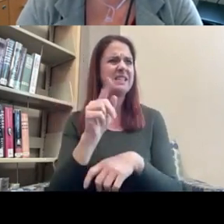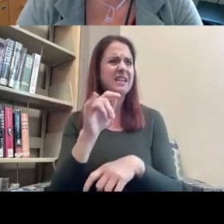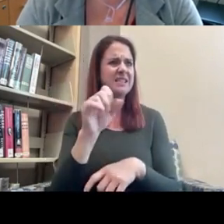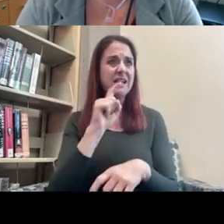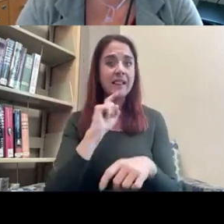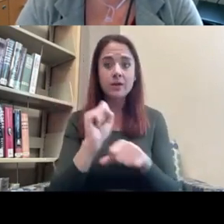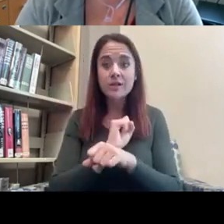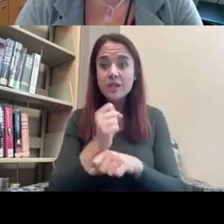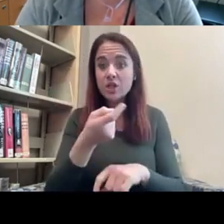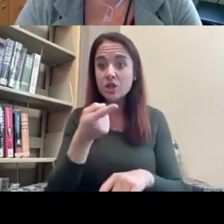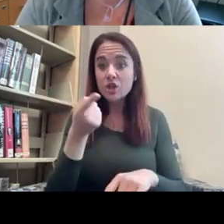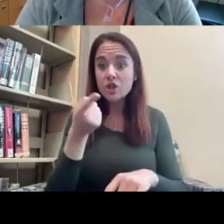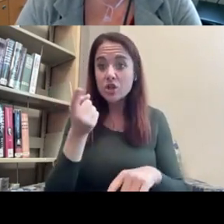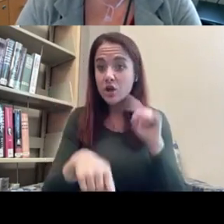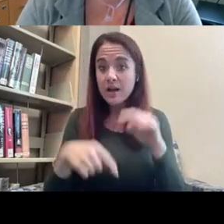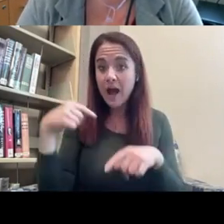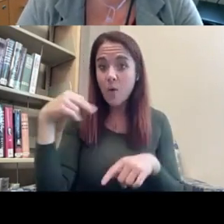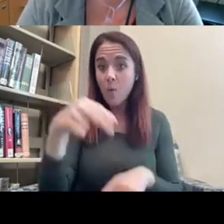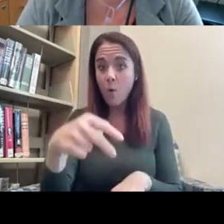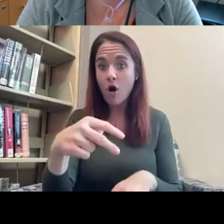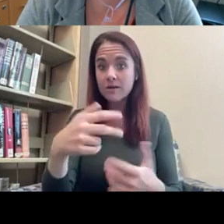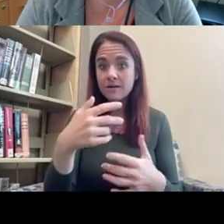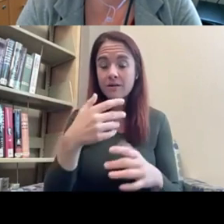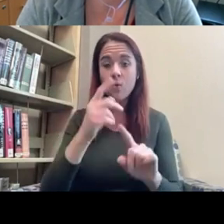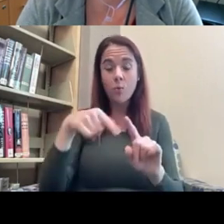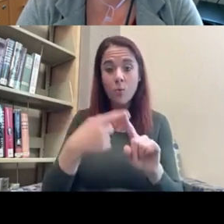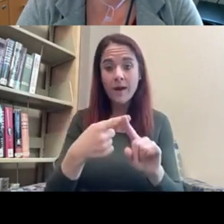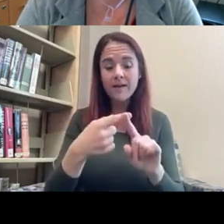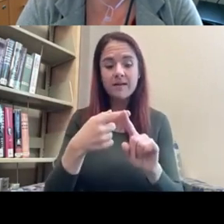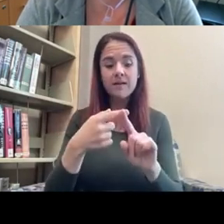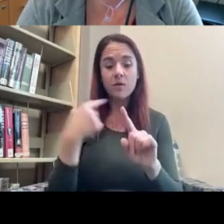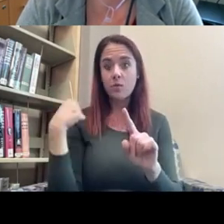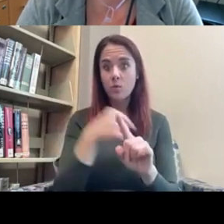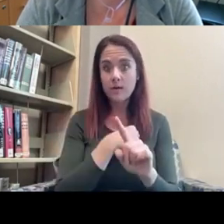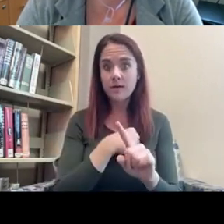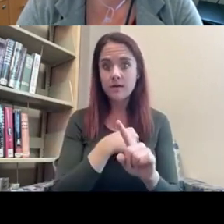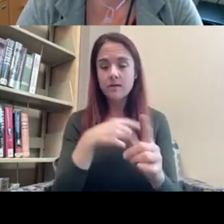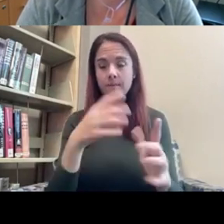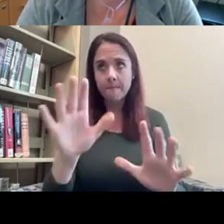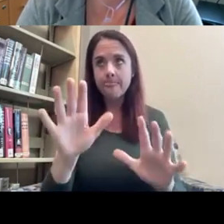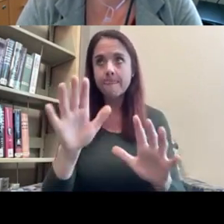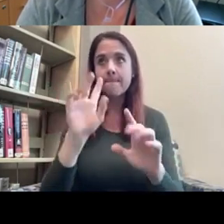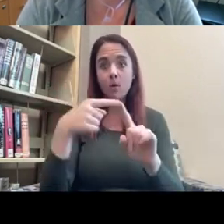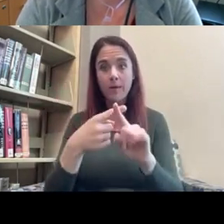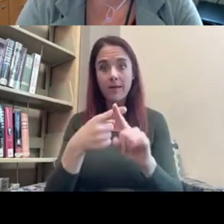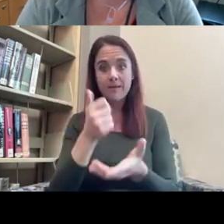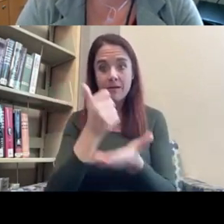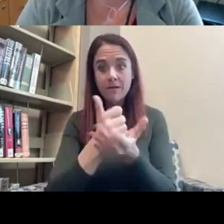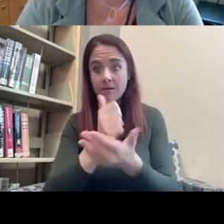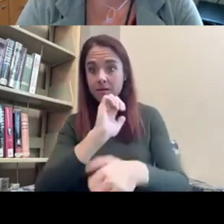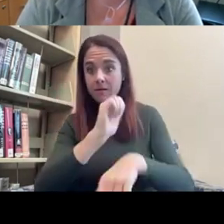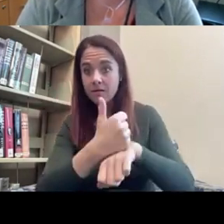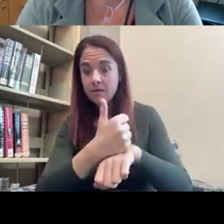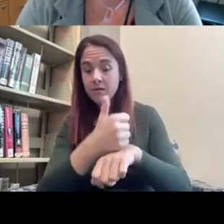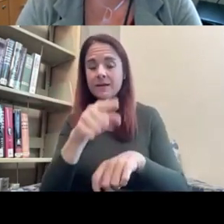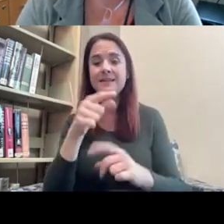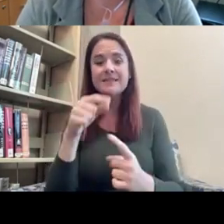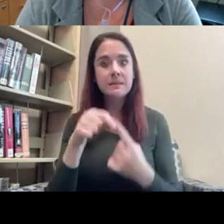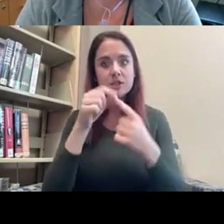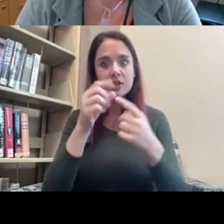could not walk. And by the time that the interventions were put in place, especially